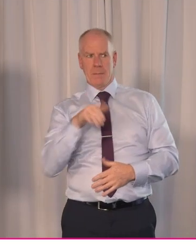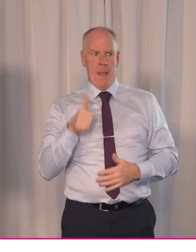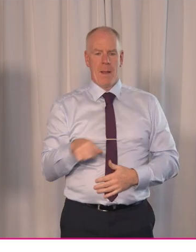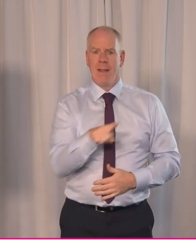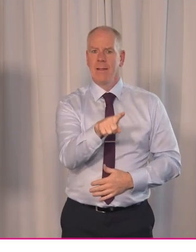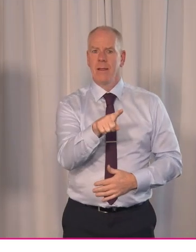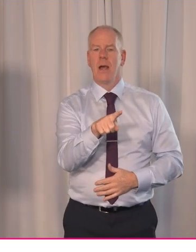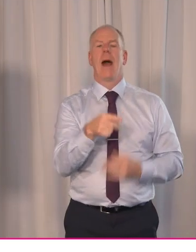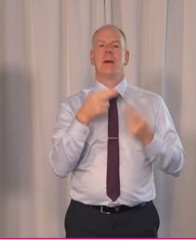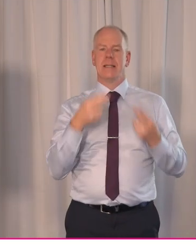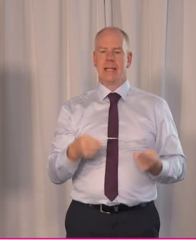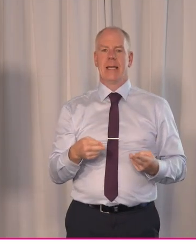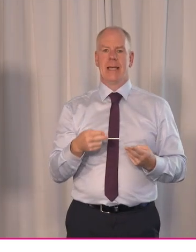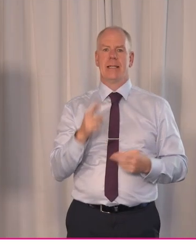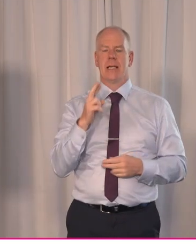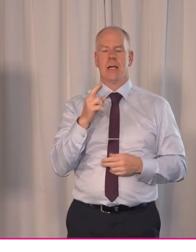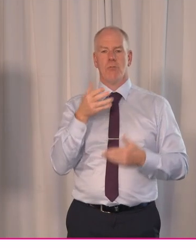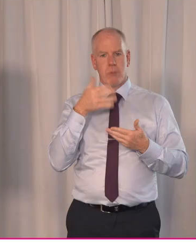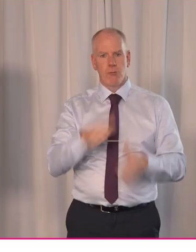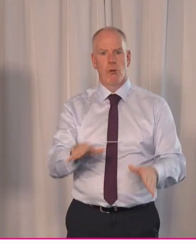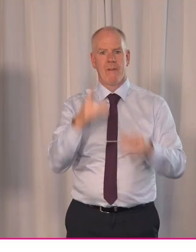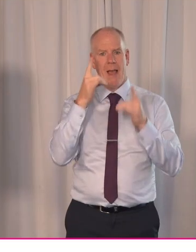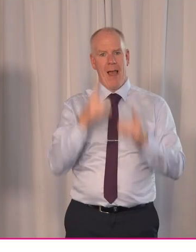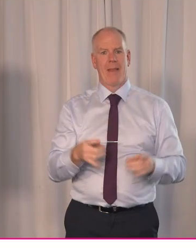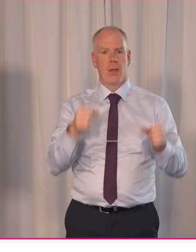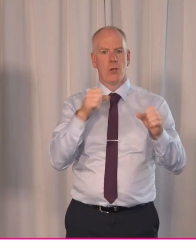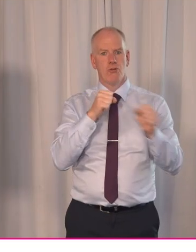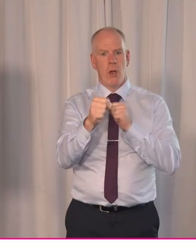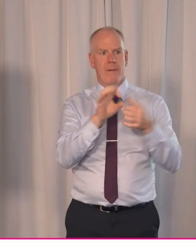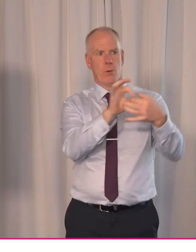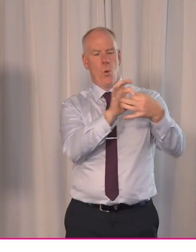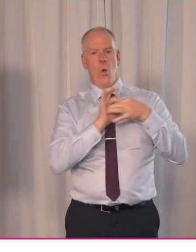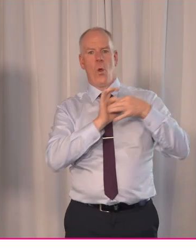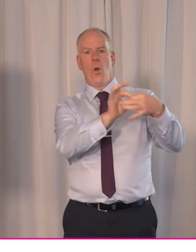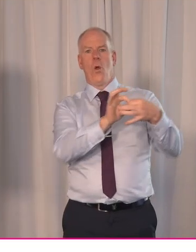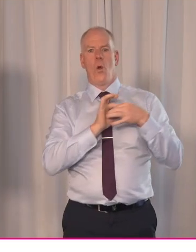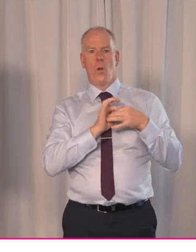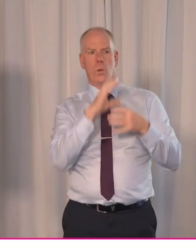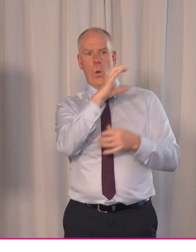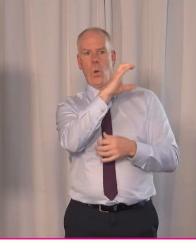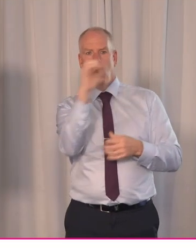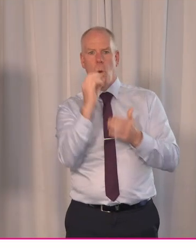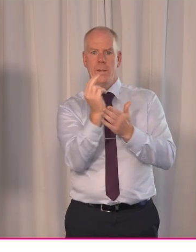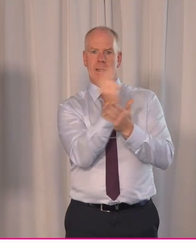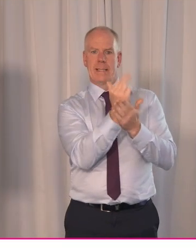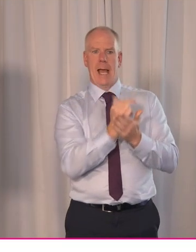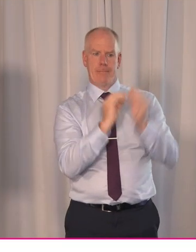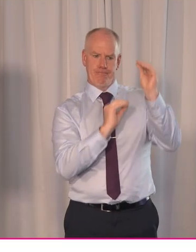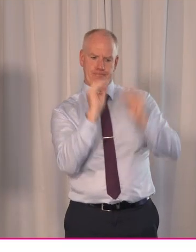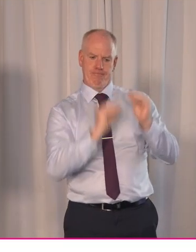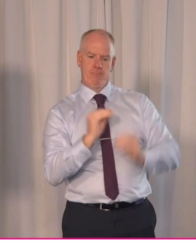need reproductive health services to work with us, so the co-design process.